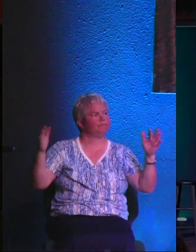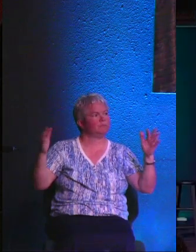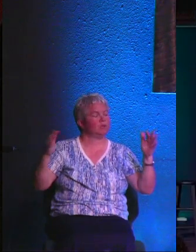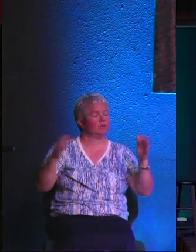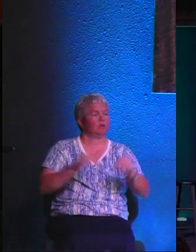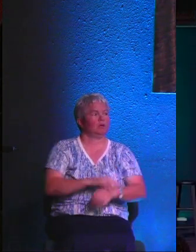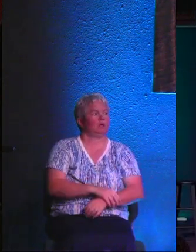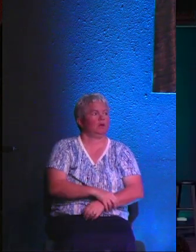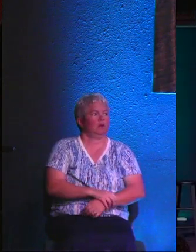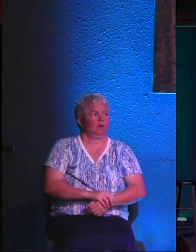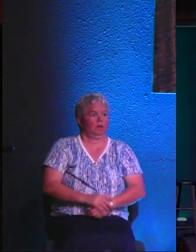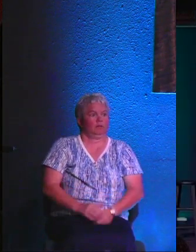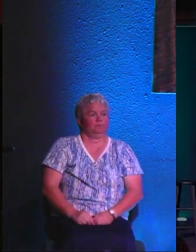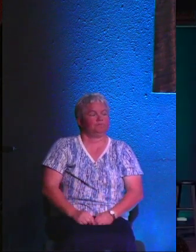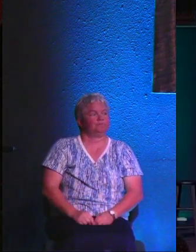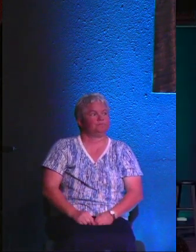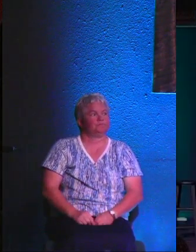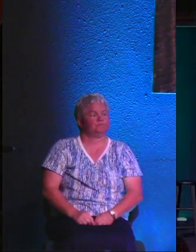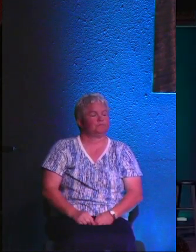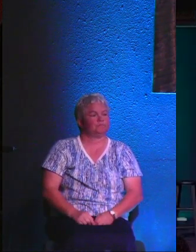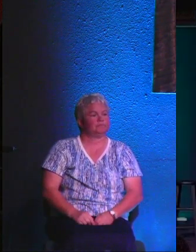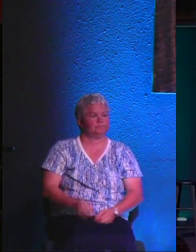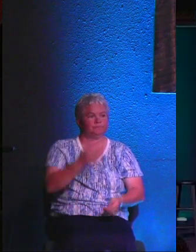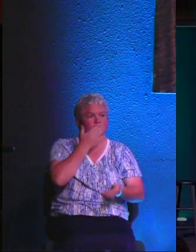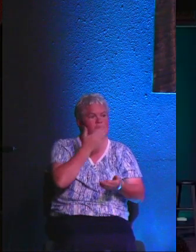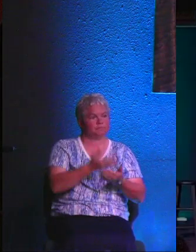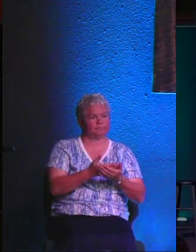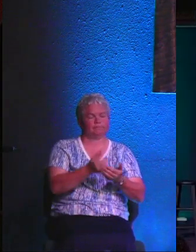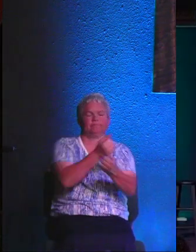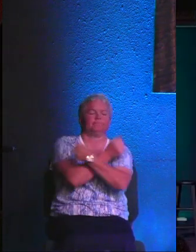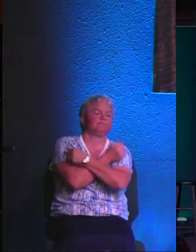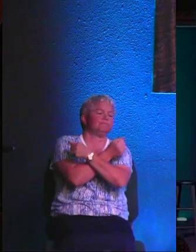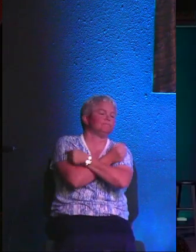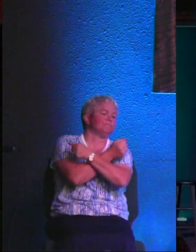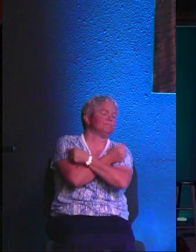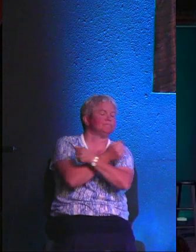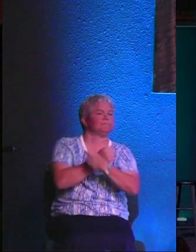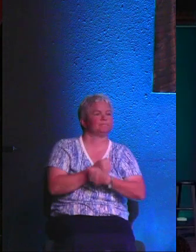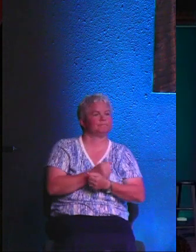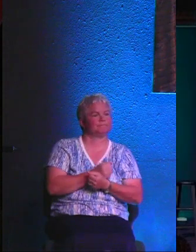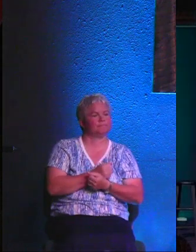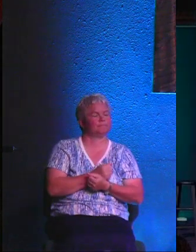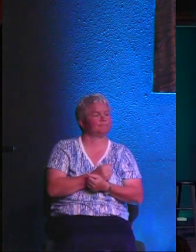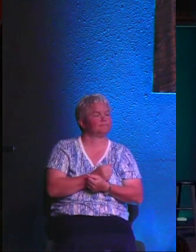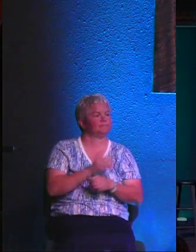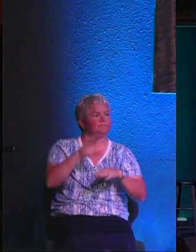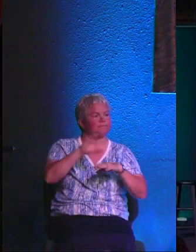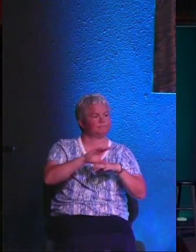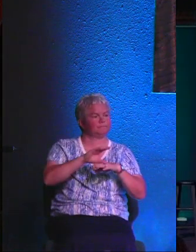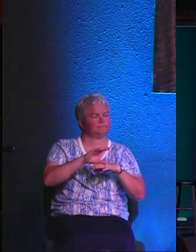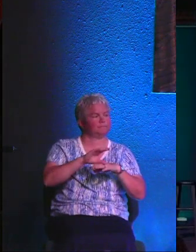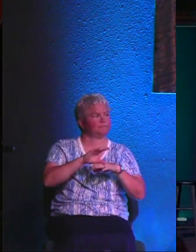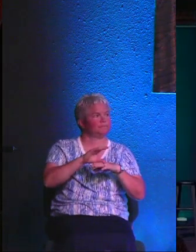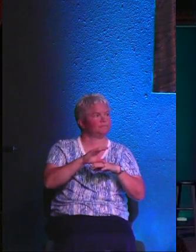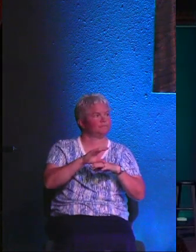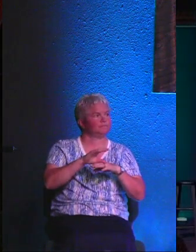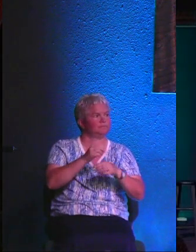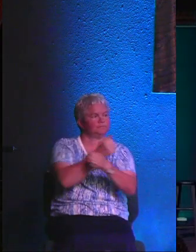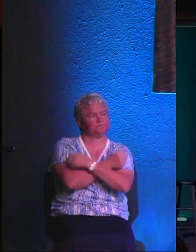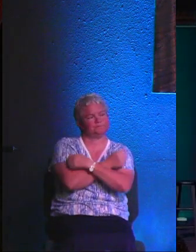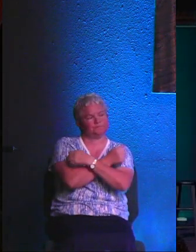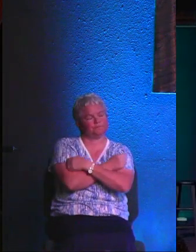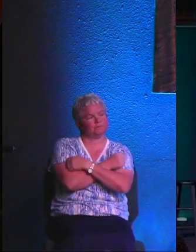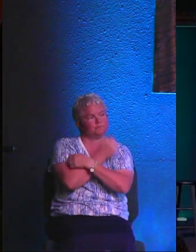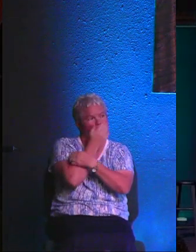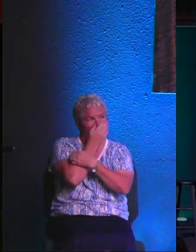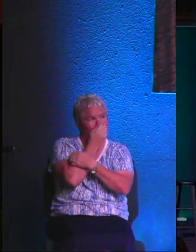We're good at loving on people, aren't we? this church is awesome at loving on people, so we're going to love